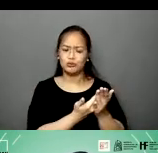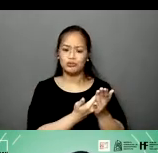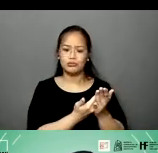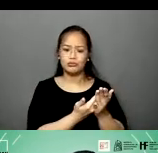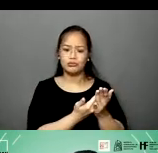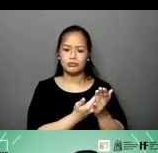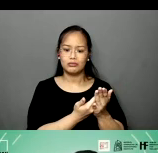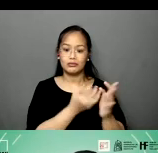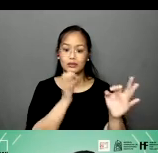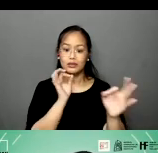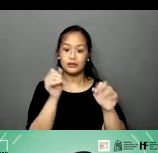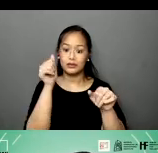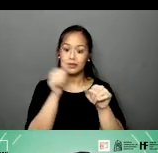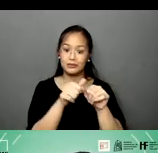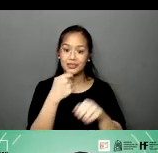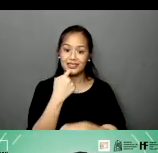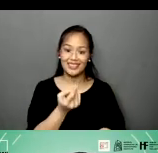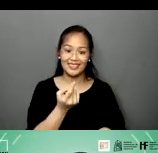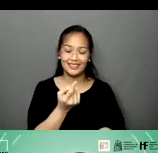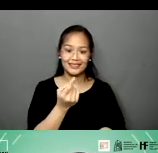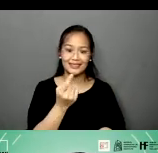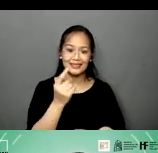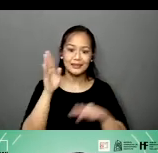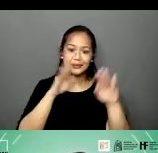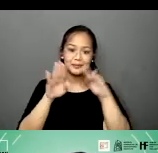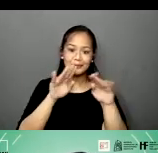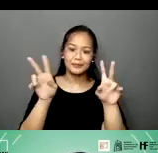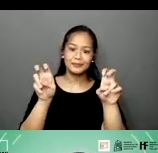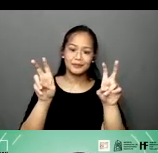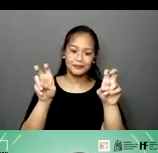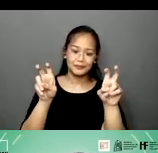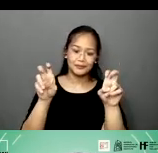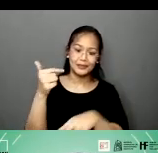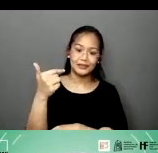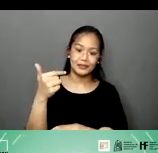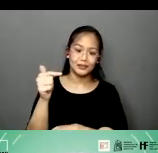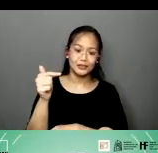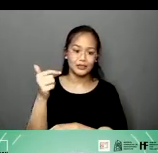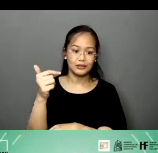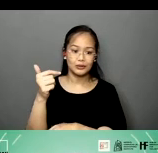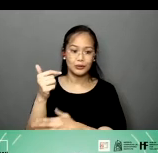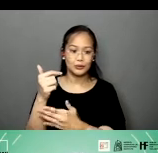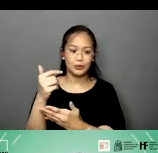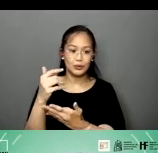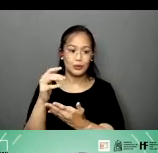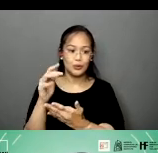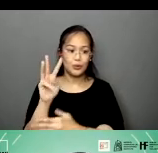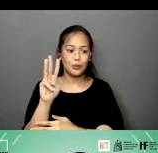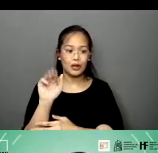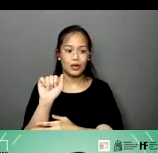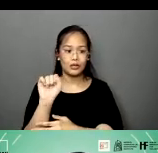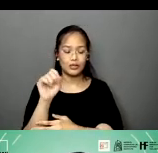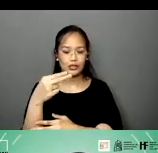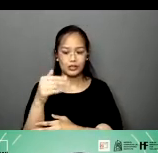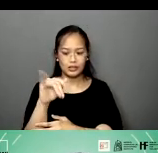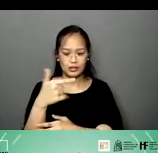If you remember, I mentioned to you one of the problems, which is called greenwashing. There actually is a product here